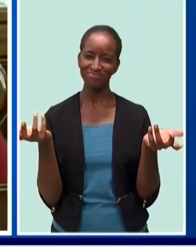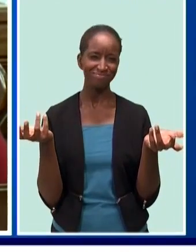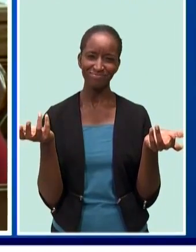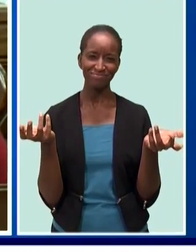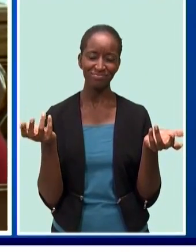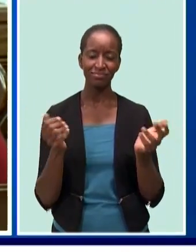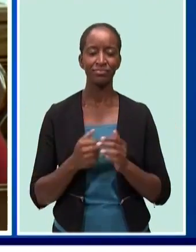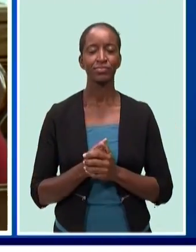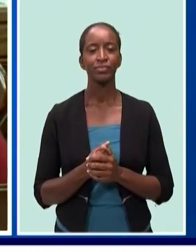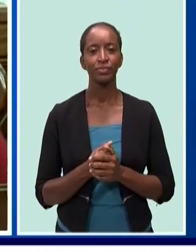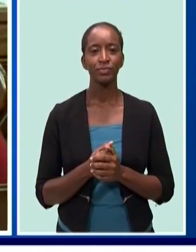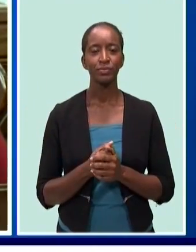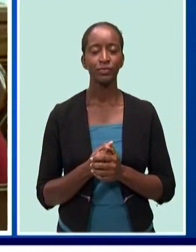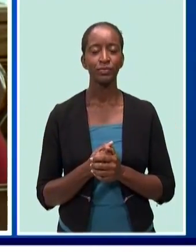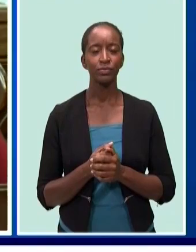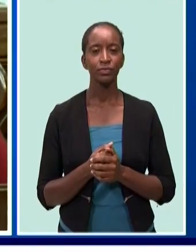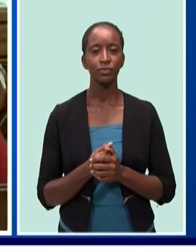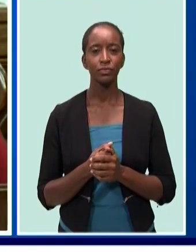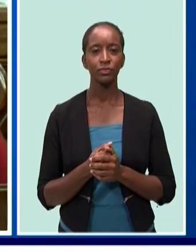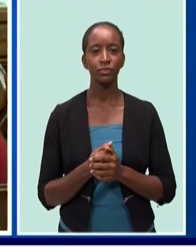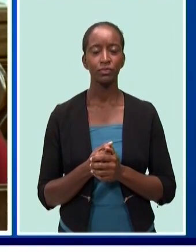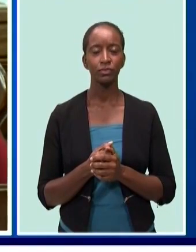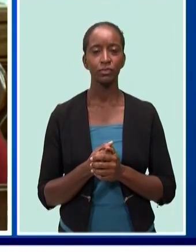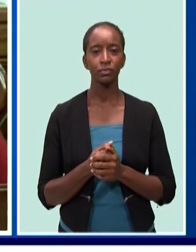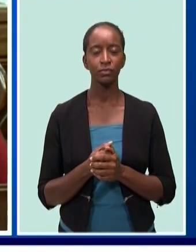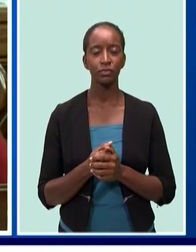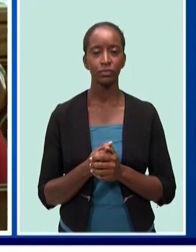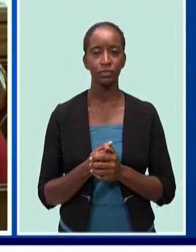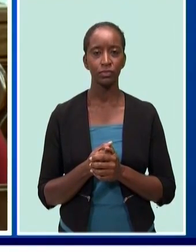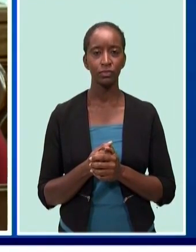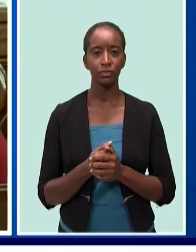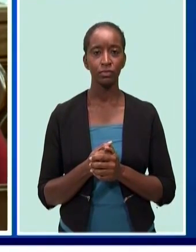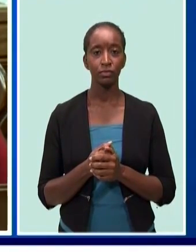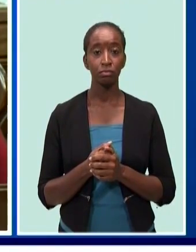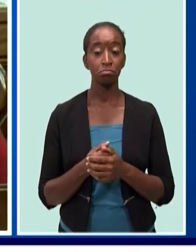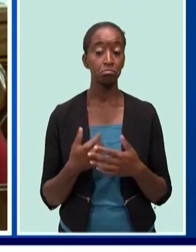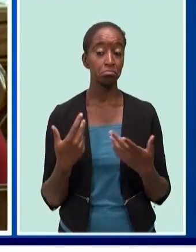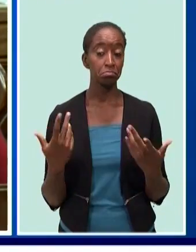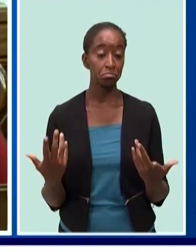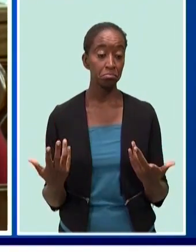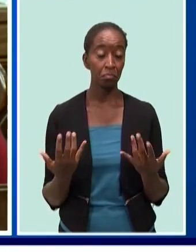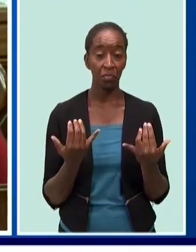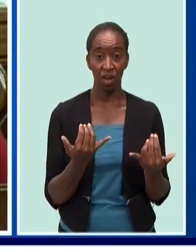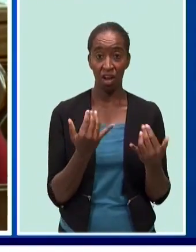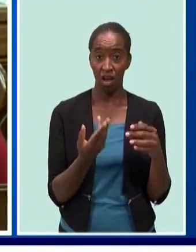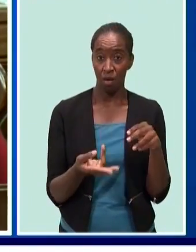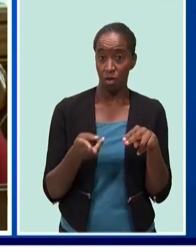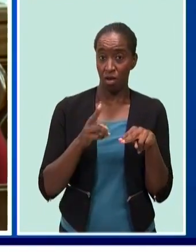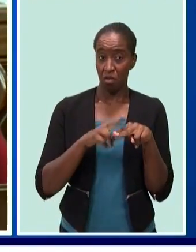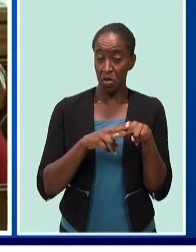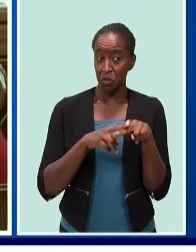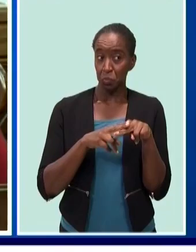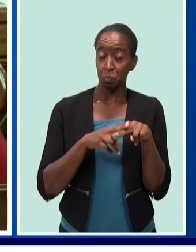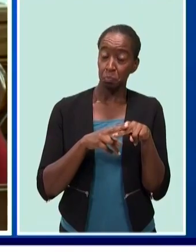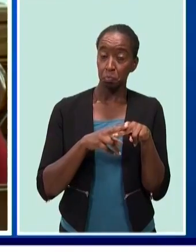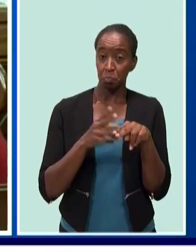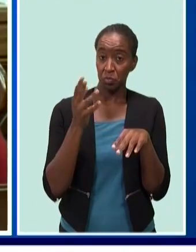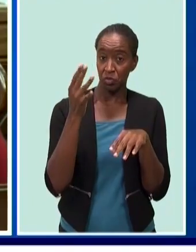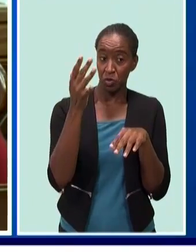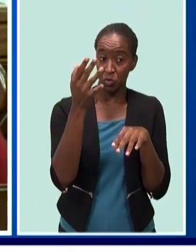Are we paving the way, I must ask, for a higher fare for our investor